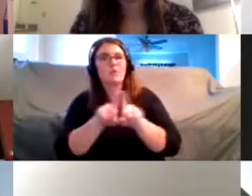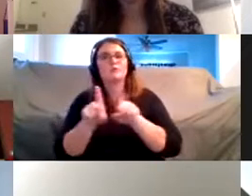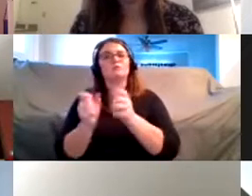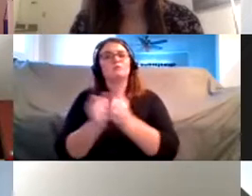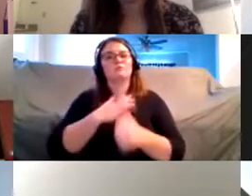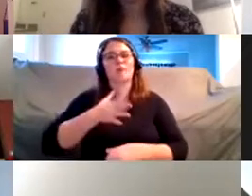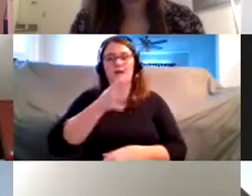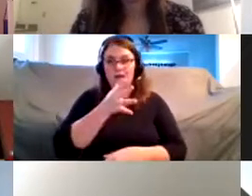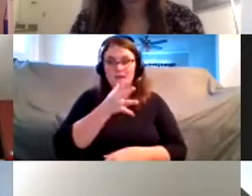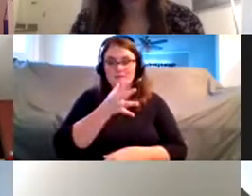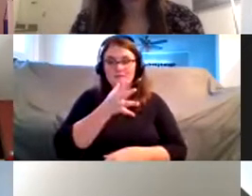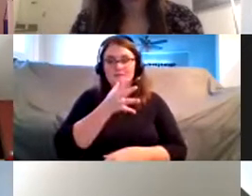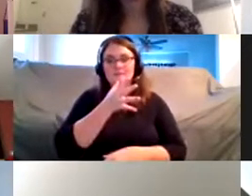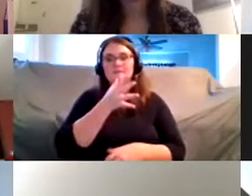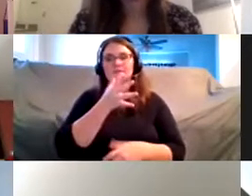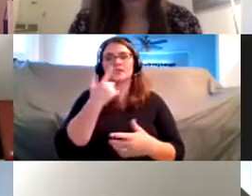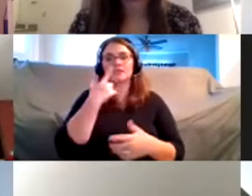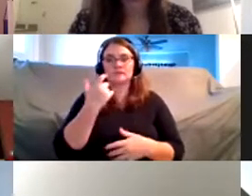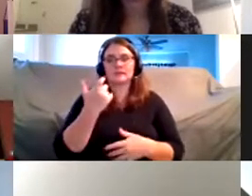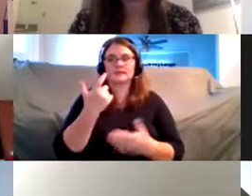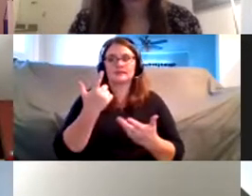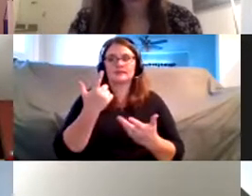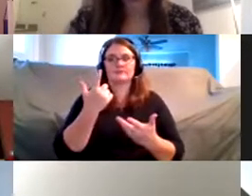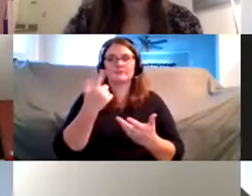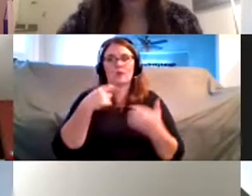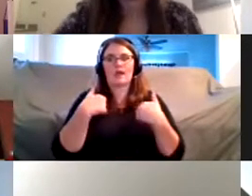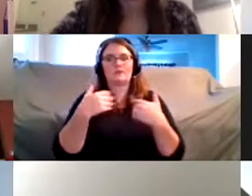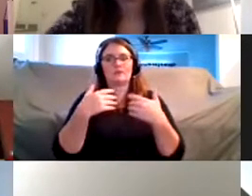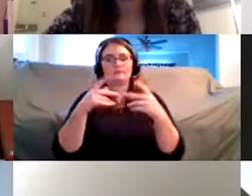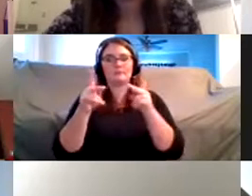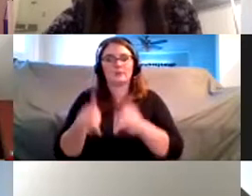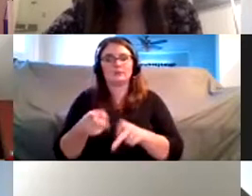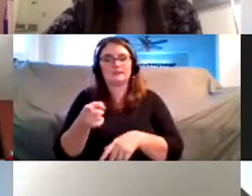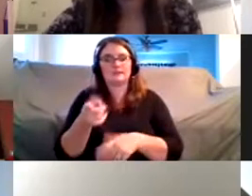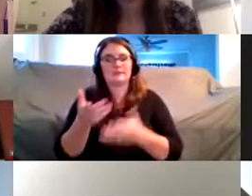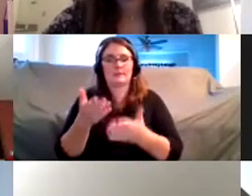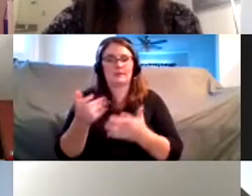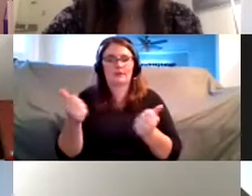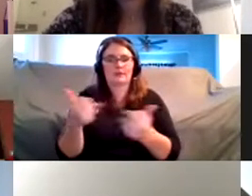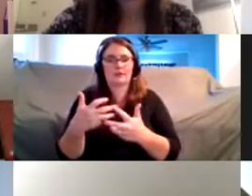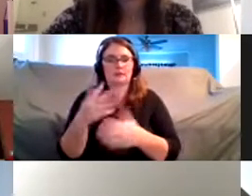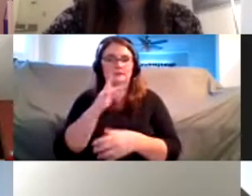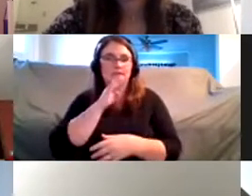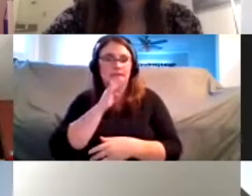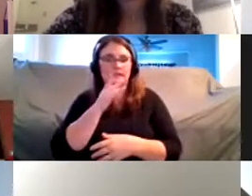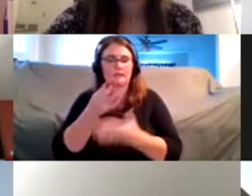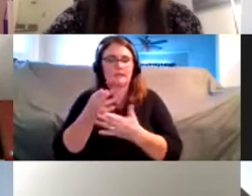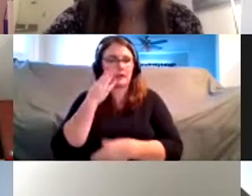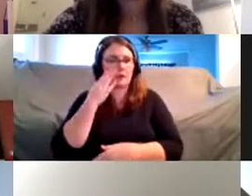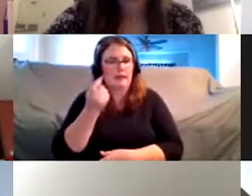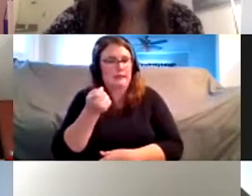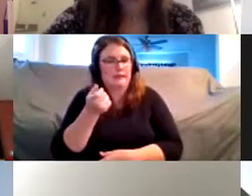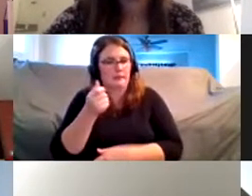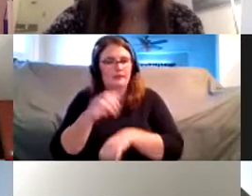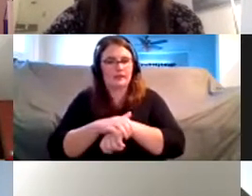person, is there, can explain, is afraid to like even speak if they know a little bit of English, because they're gonna butcher it,